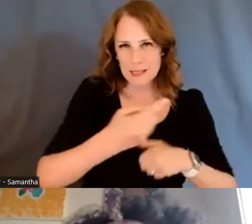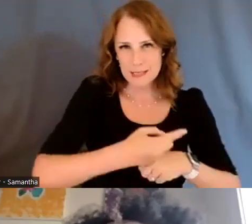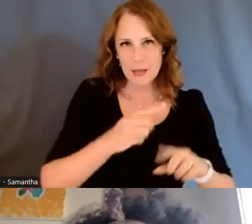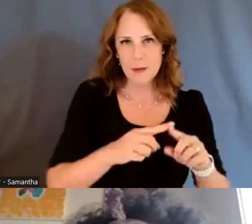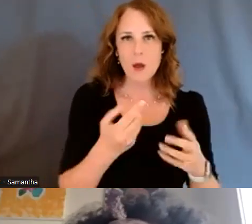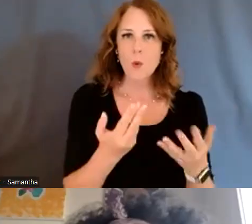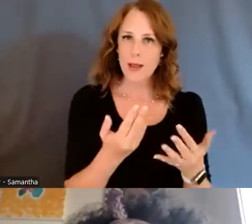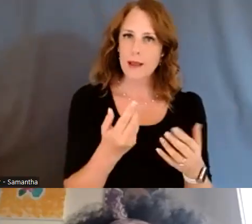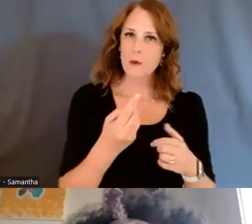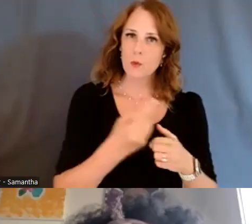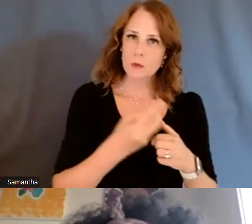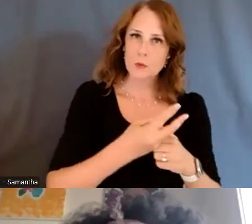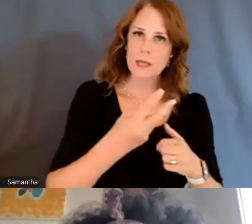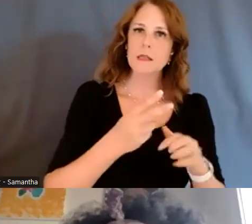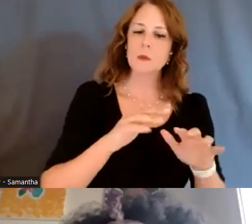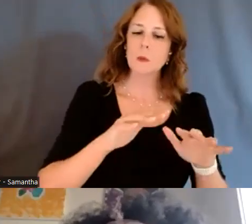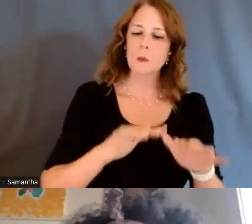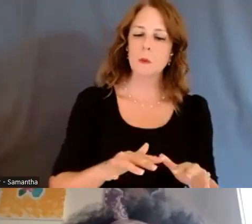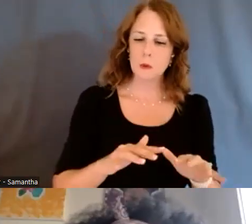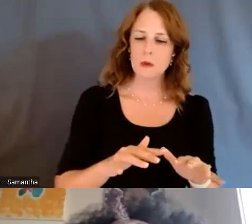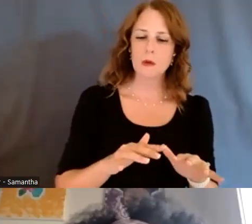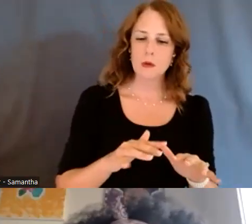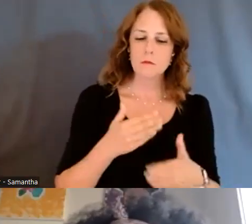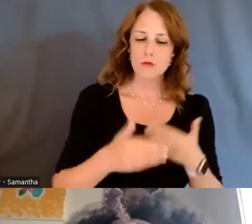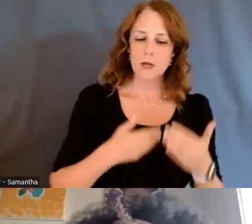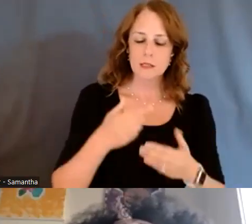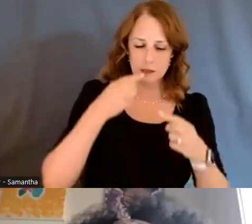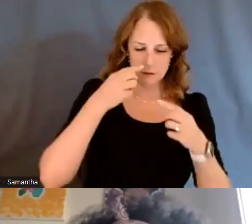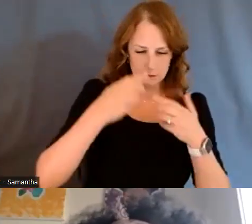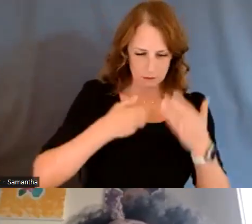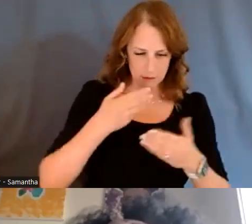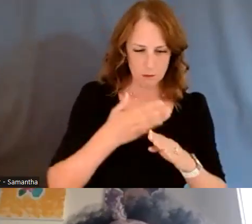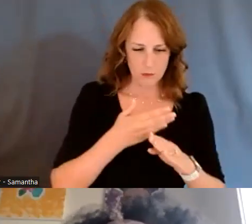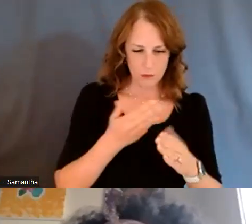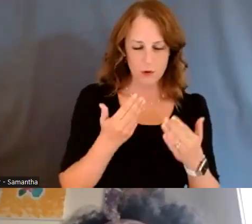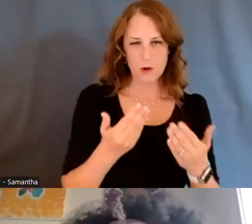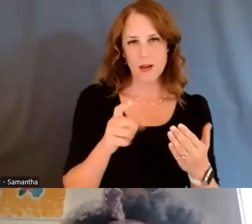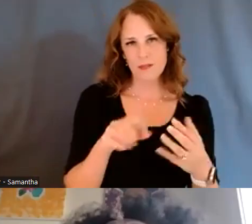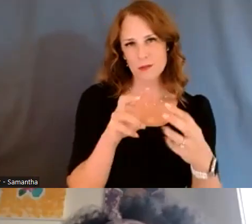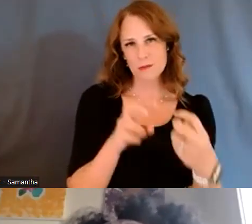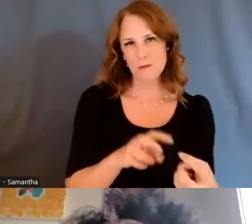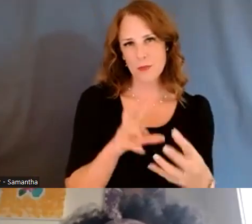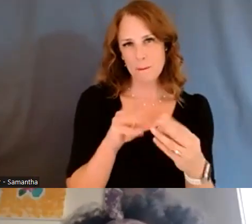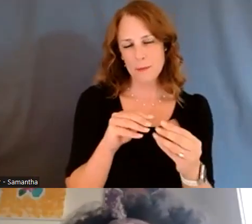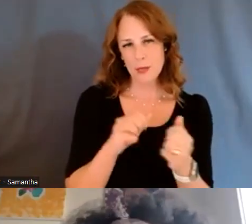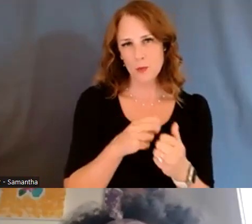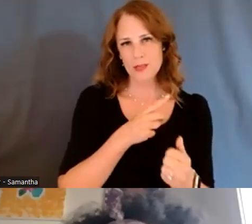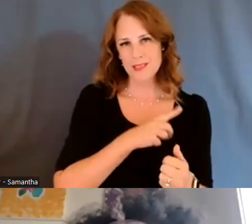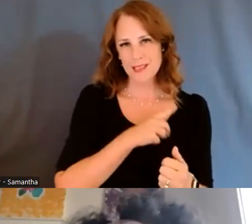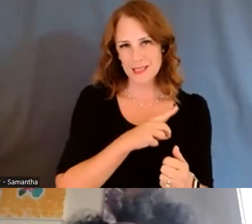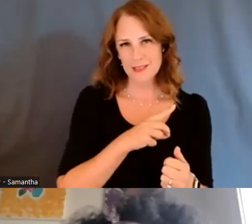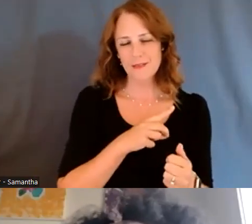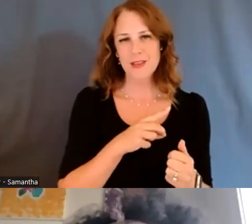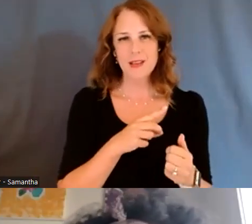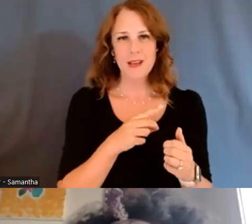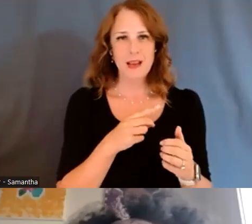of days to kind of get settled, kind of process some of these things before they have to meet with the detective and, kind of go through